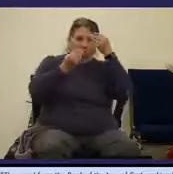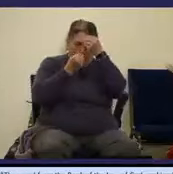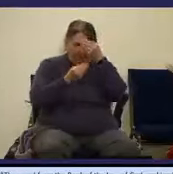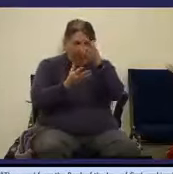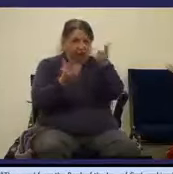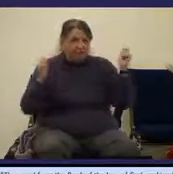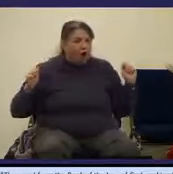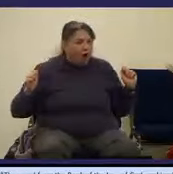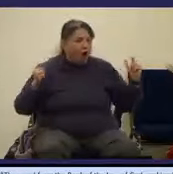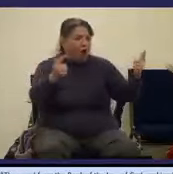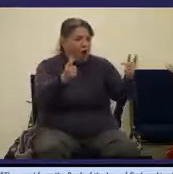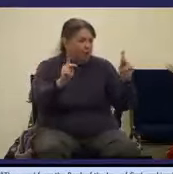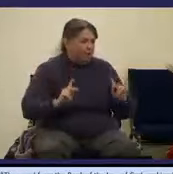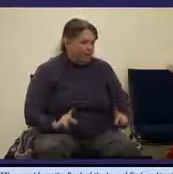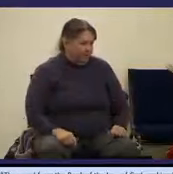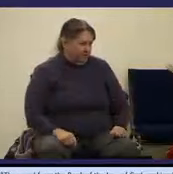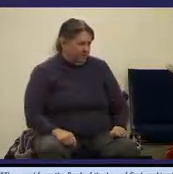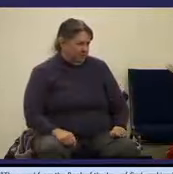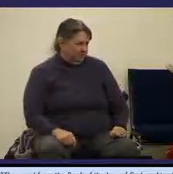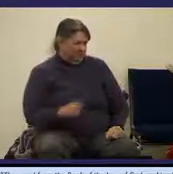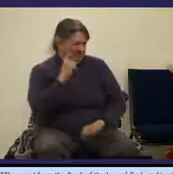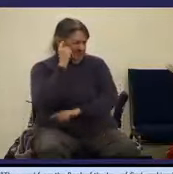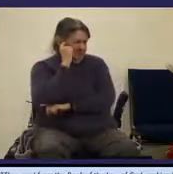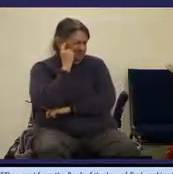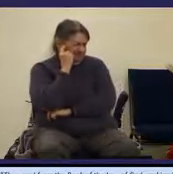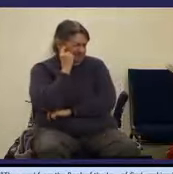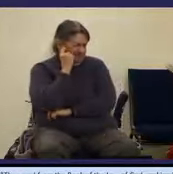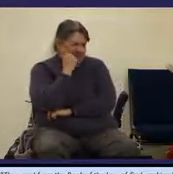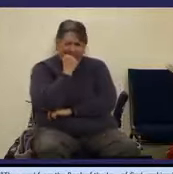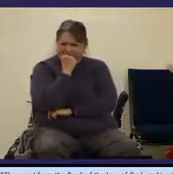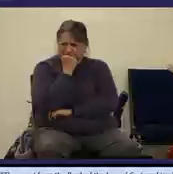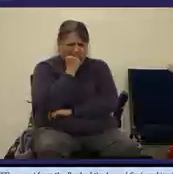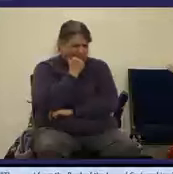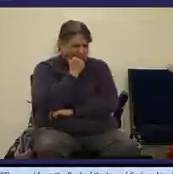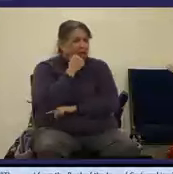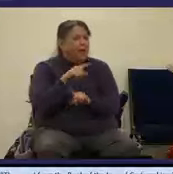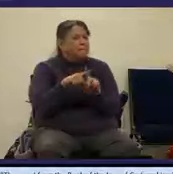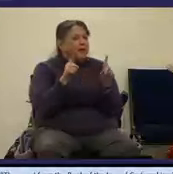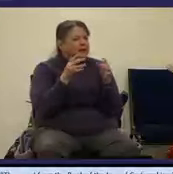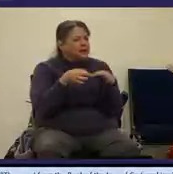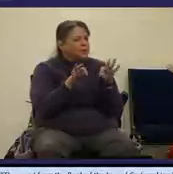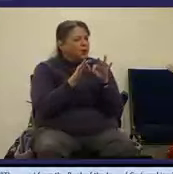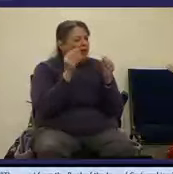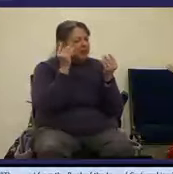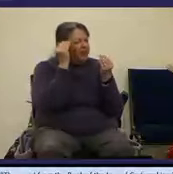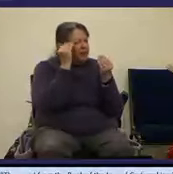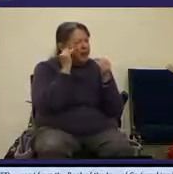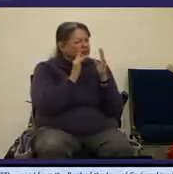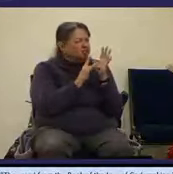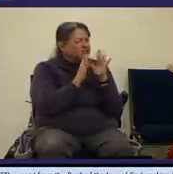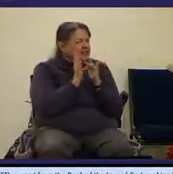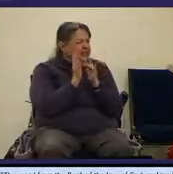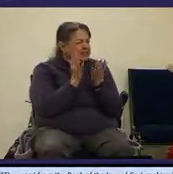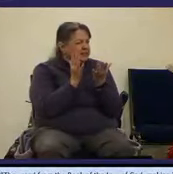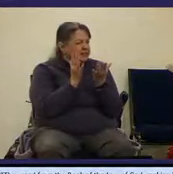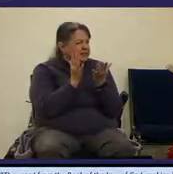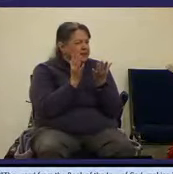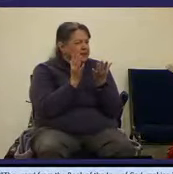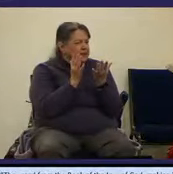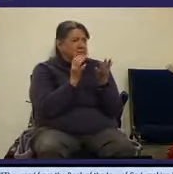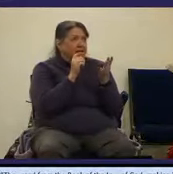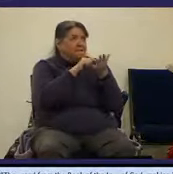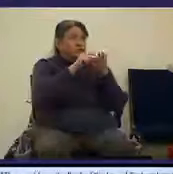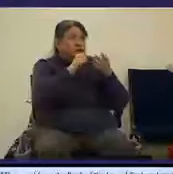it available to all people? As we think about Jesus, I want you to listen to these verses I'm going to read to you, right? They're not on the screen.